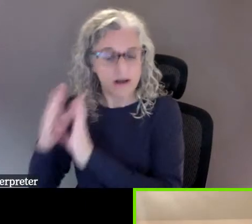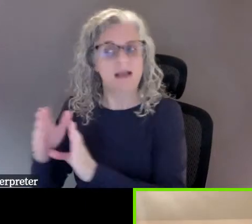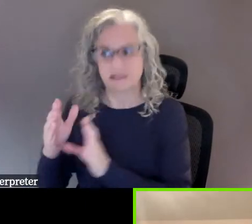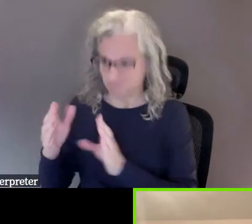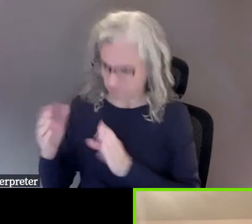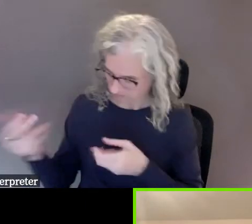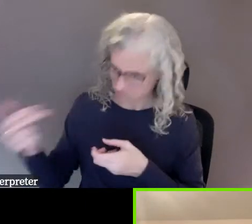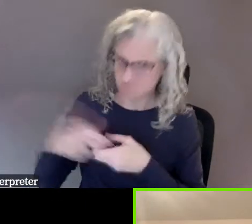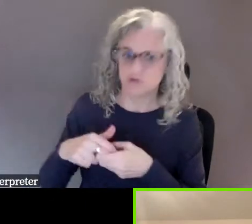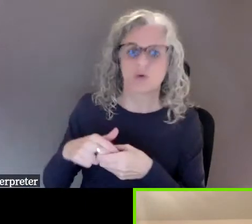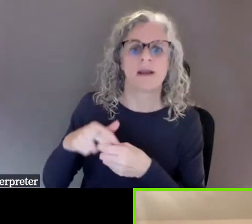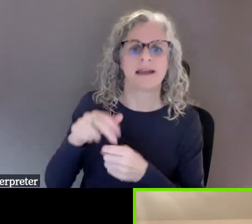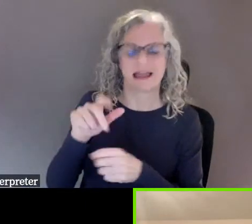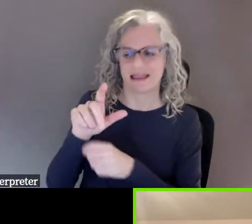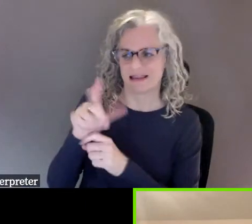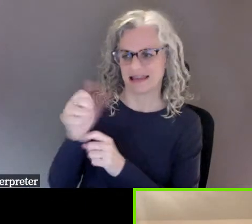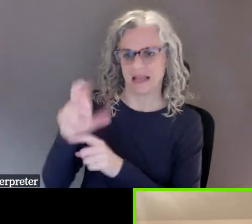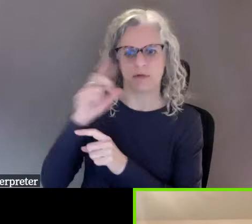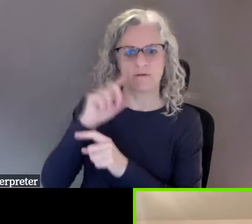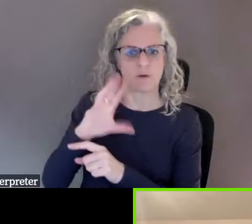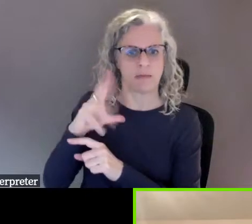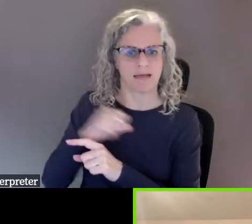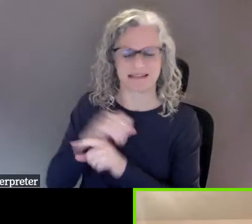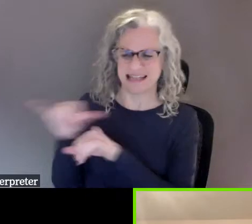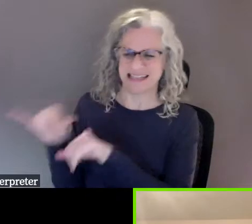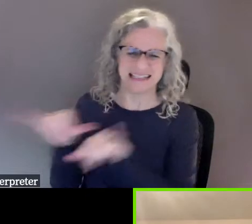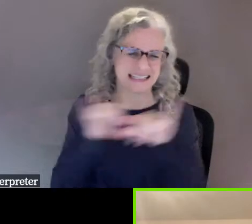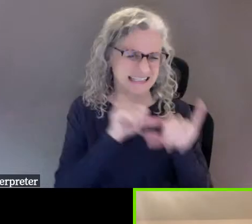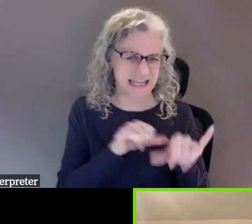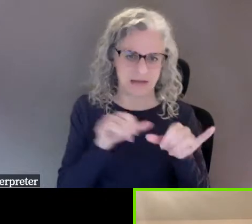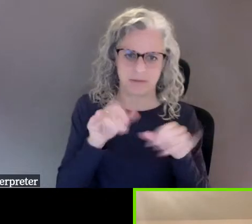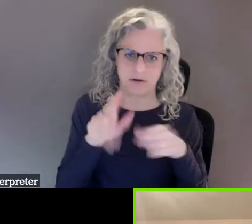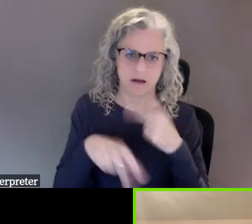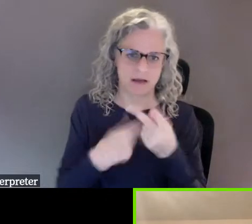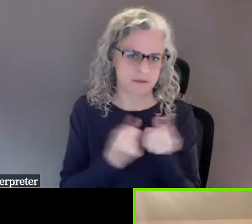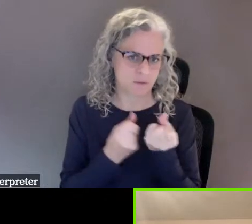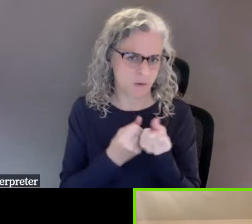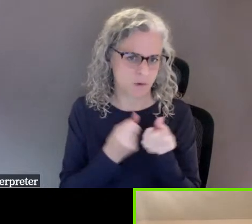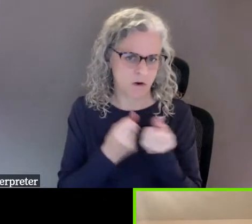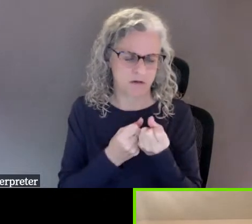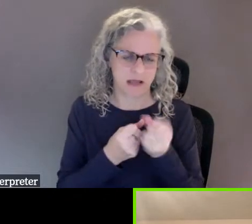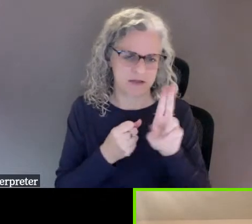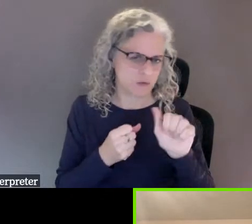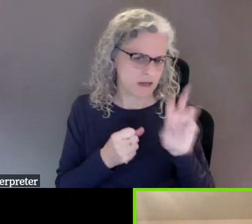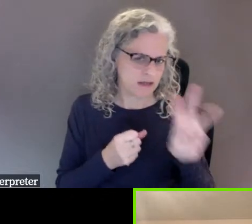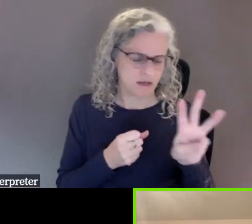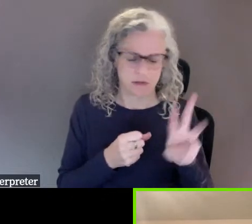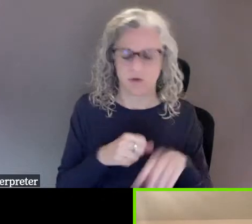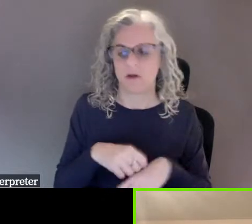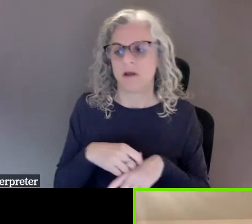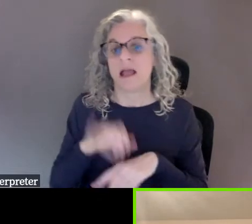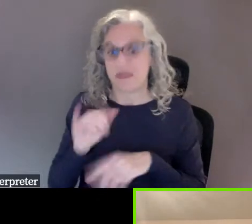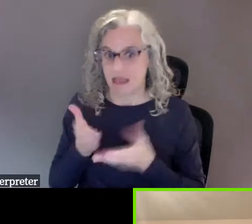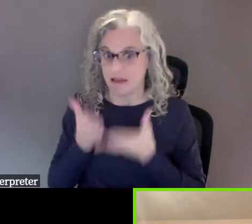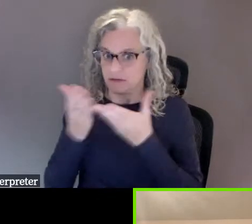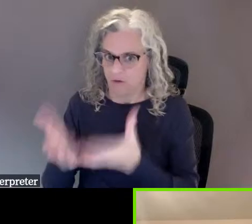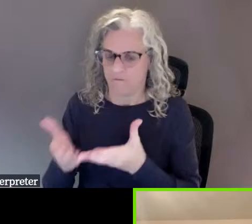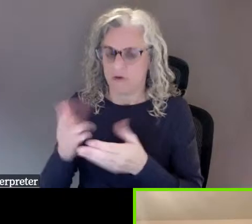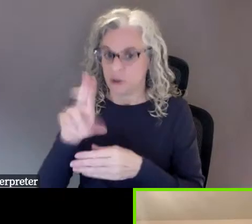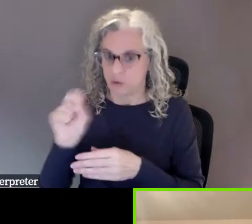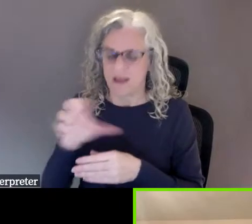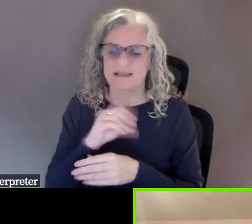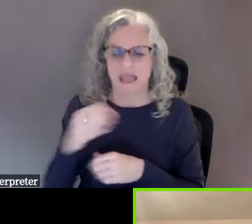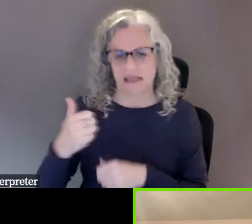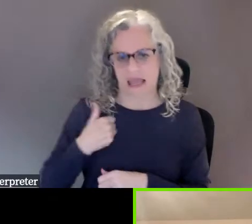for Palestine, and we're doing the exact same thing and offering the exact same supports across the US and Canada now. And